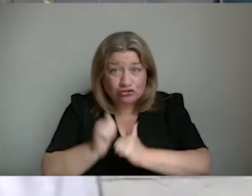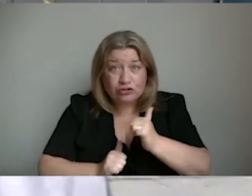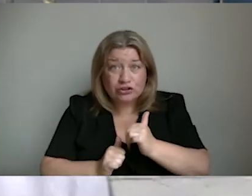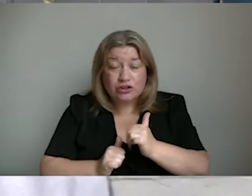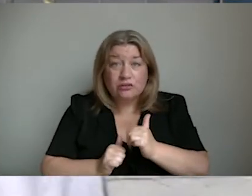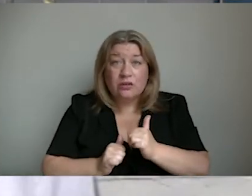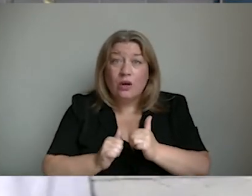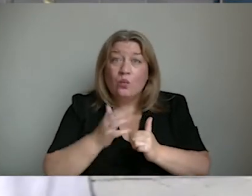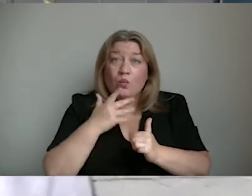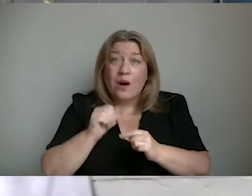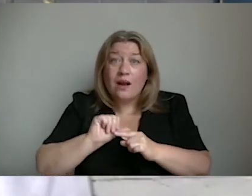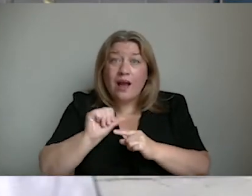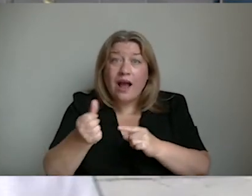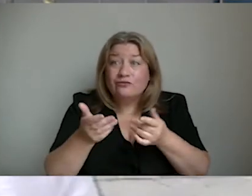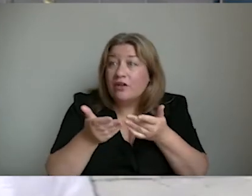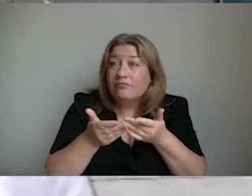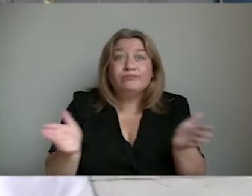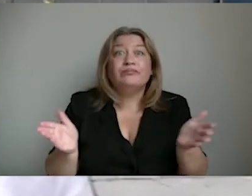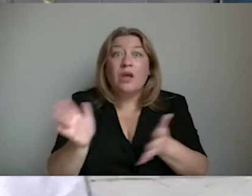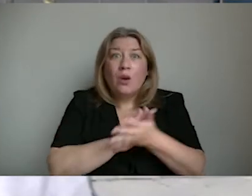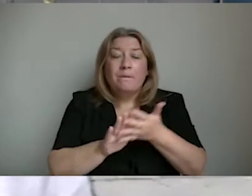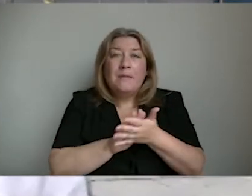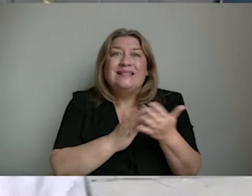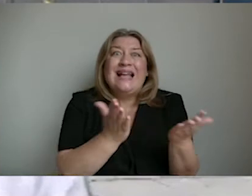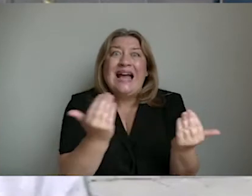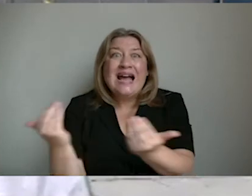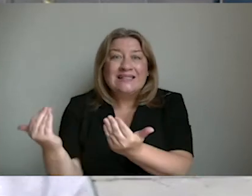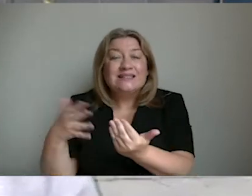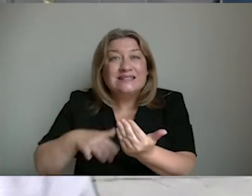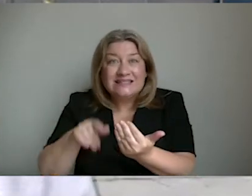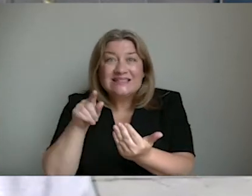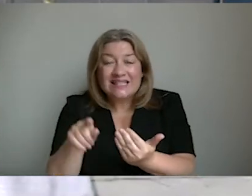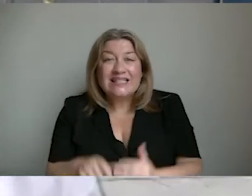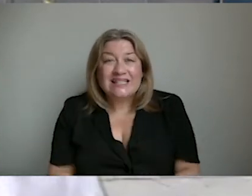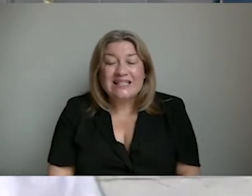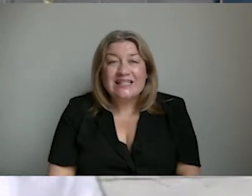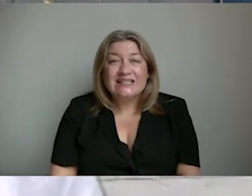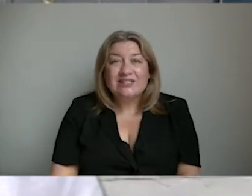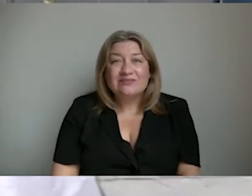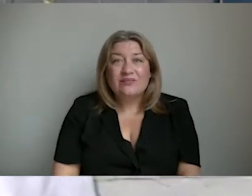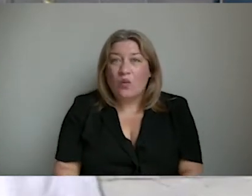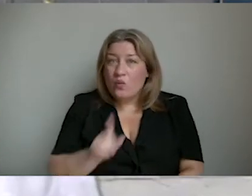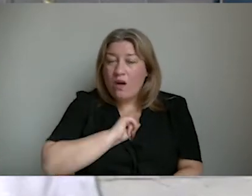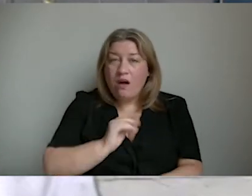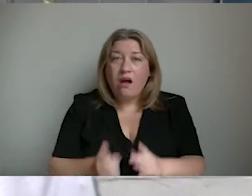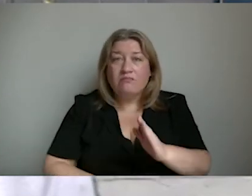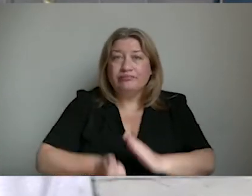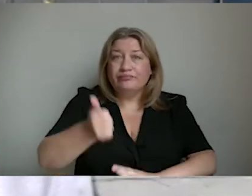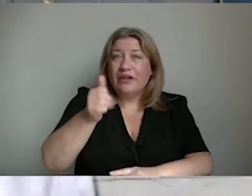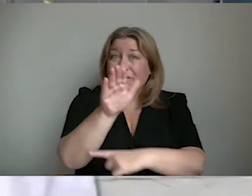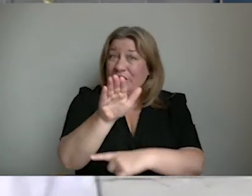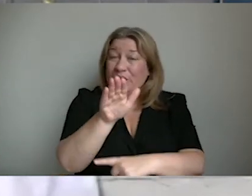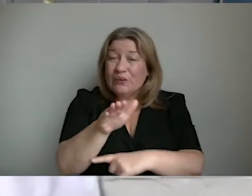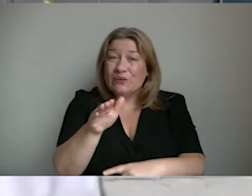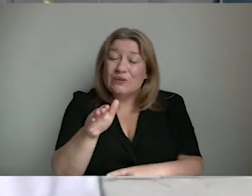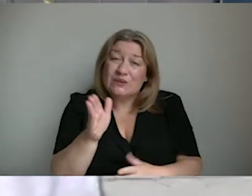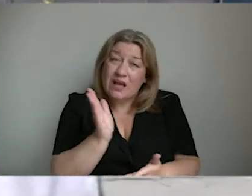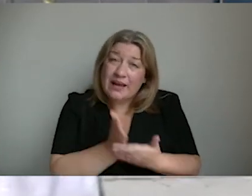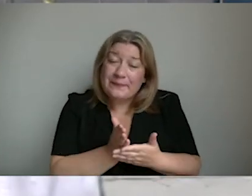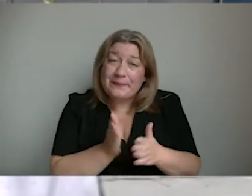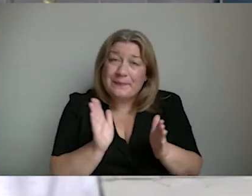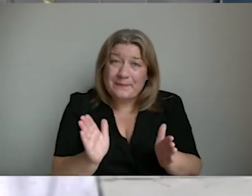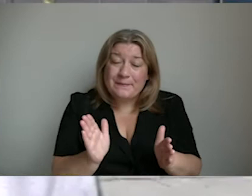and in construction, where there will be a demand for in the recovery for a lot of those jobs and a lot of those skills.